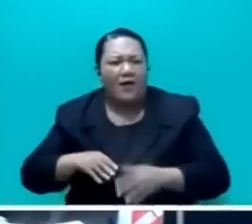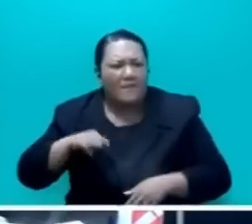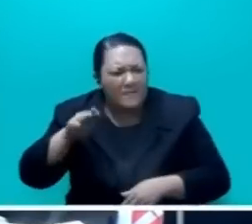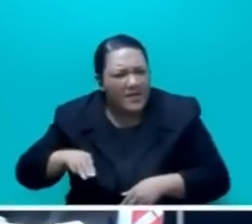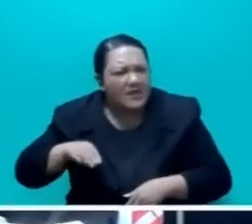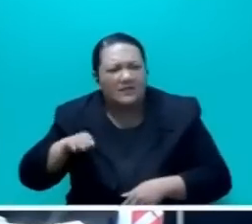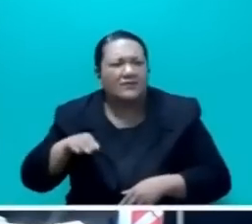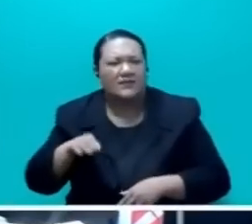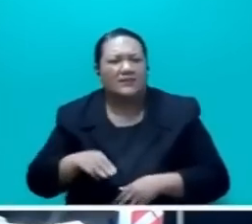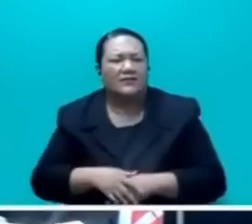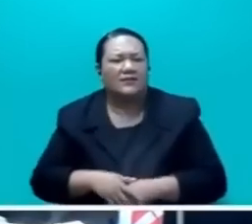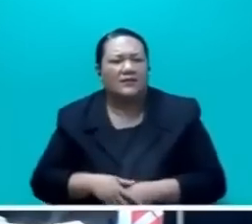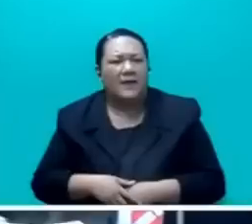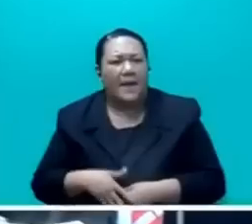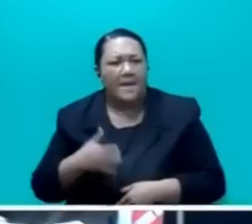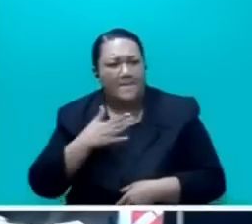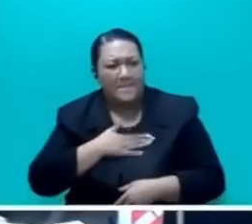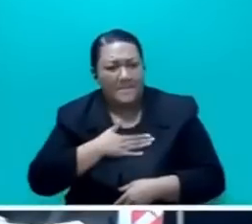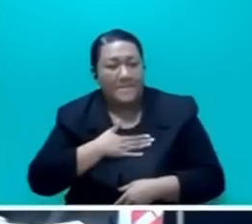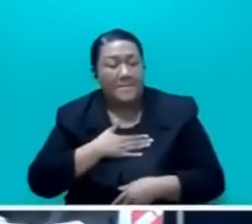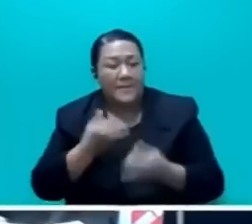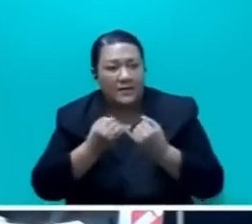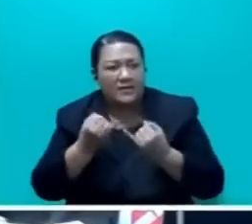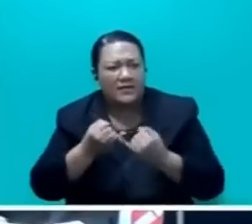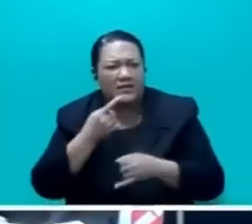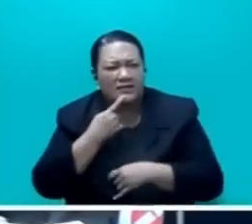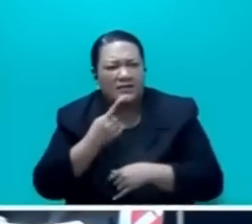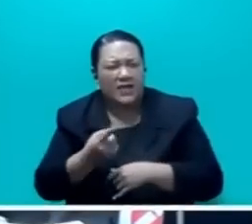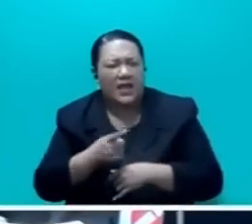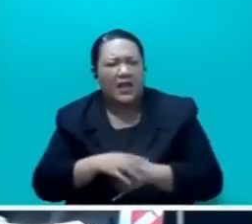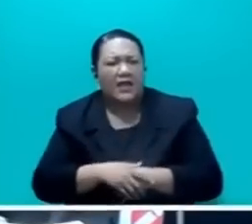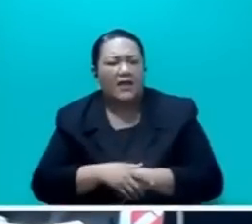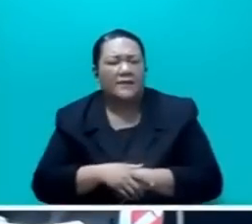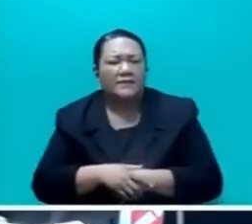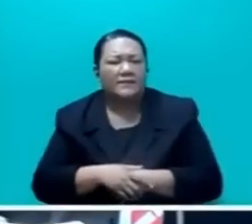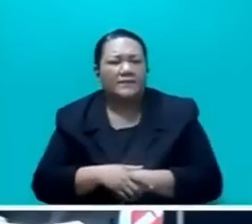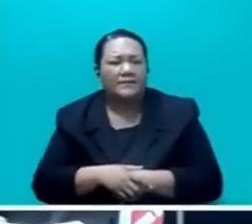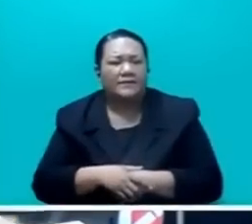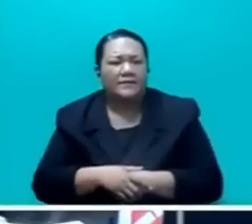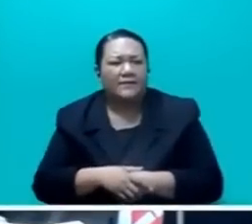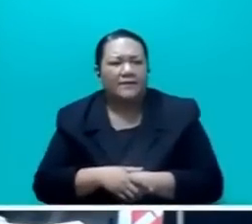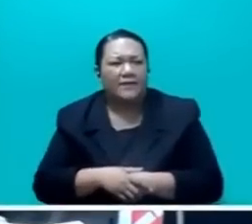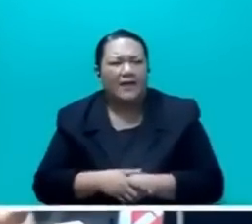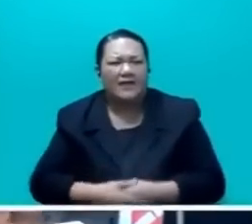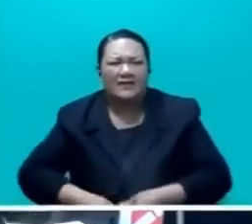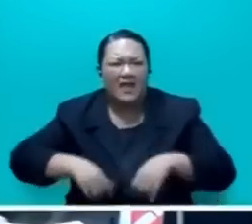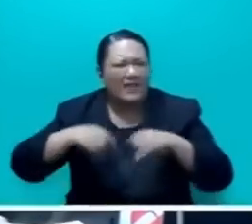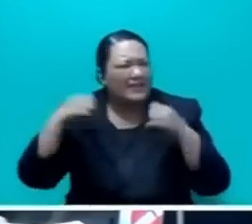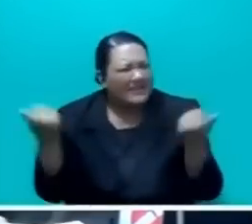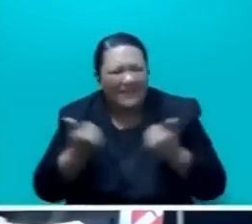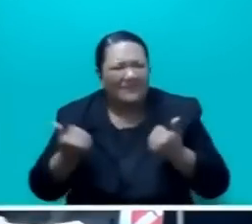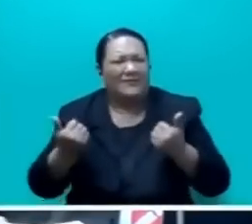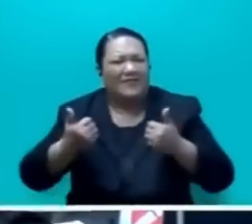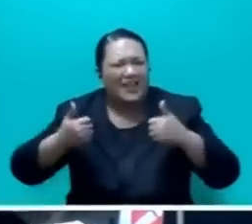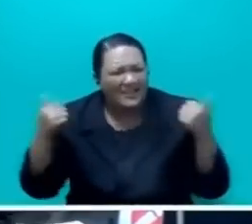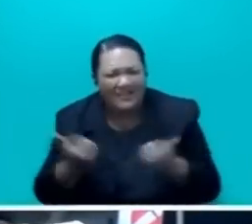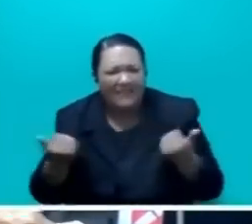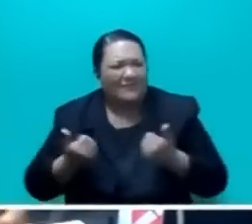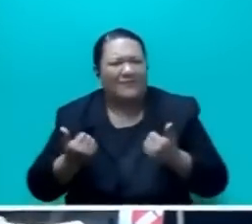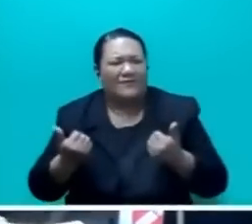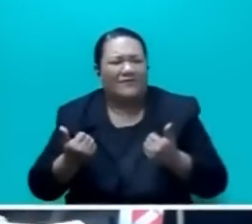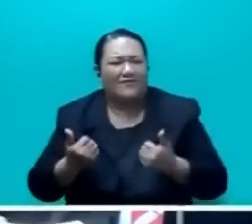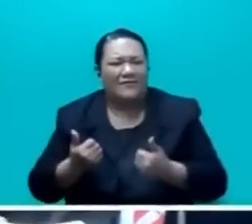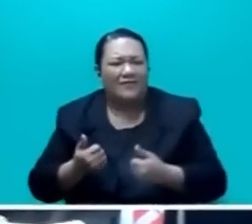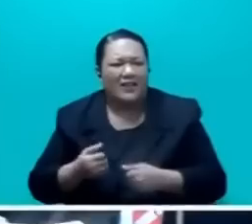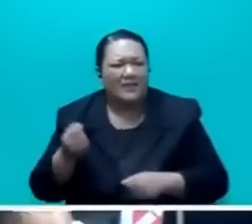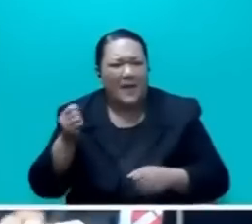Tukunan do nagunana, may sobo mga wawatilay na way kama. Sa rauta manda na bibalo mataki sa